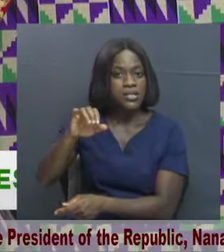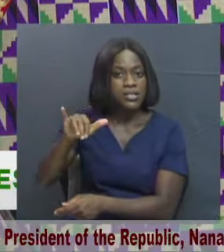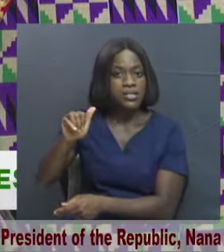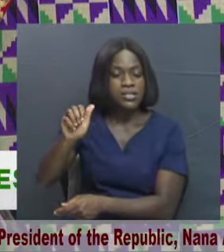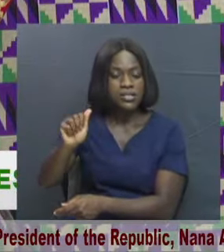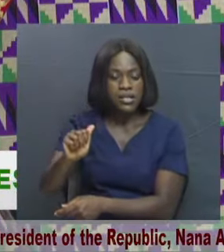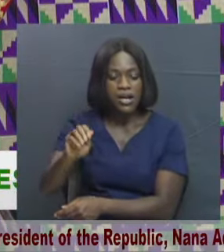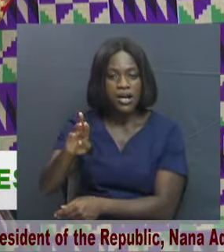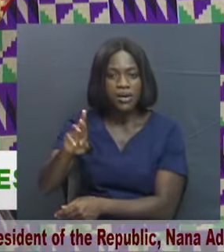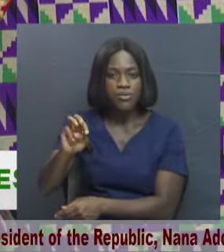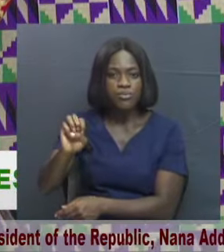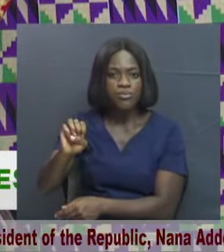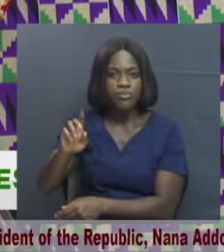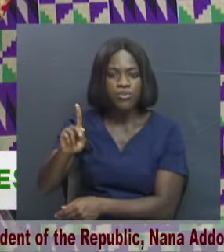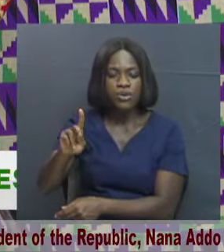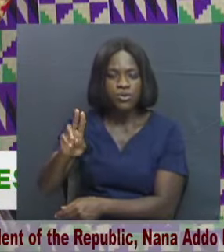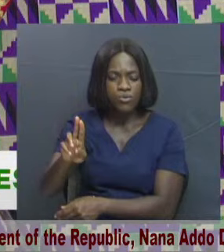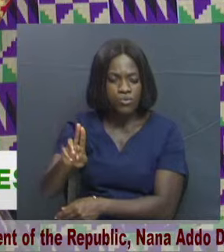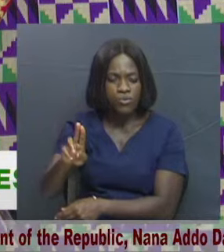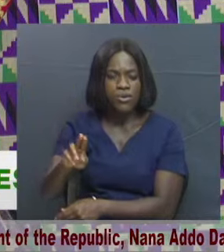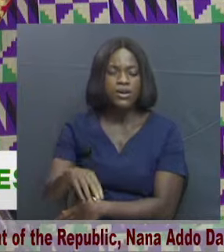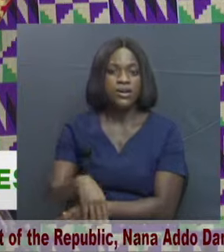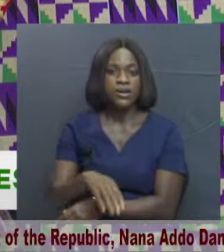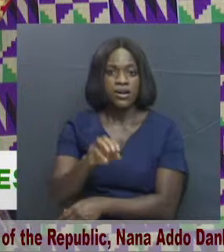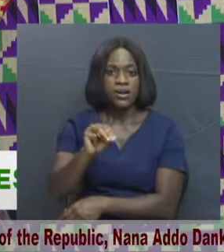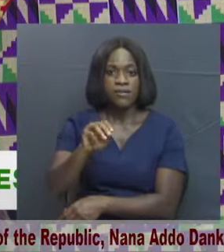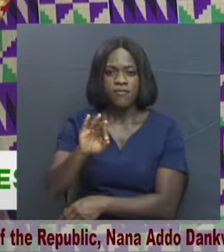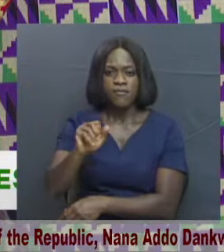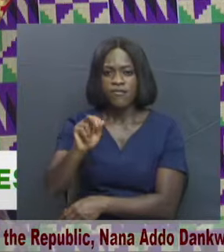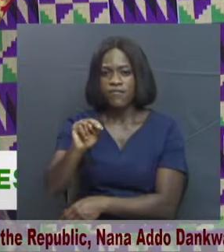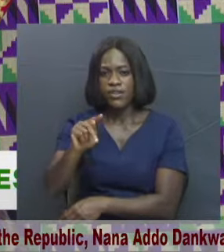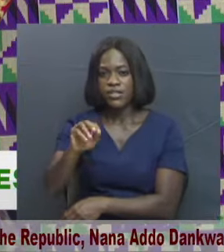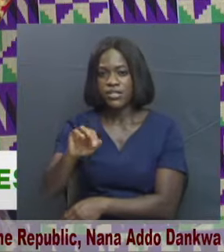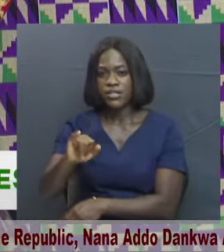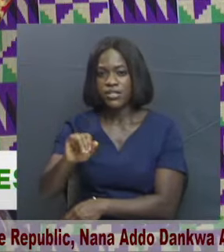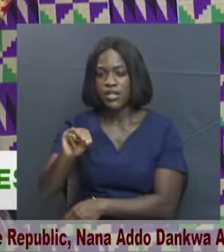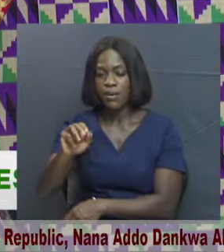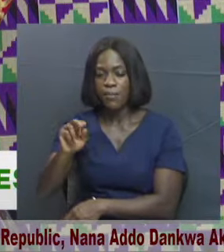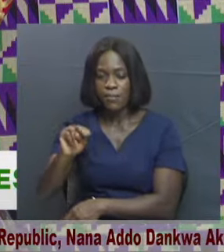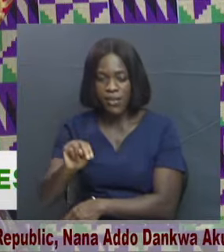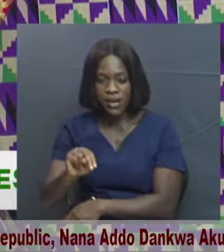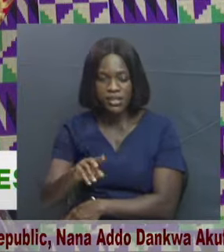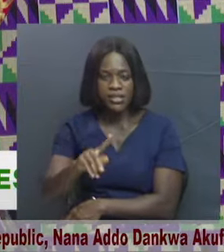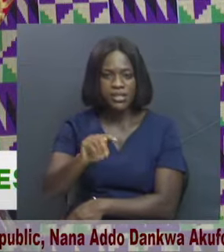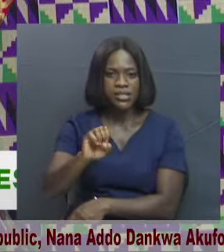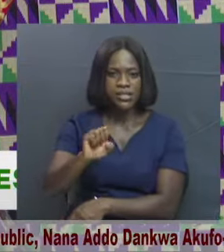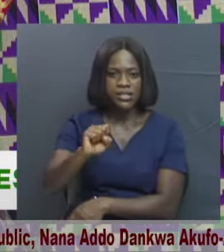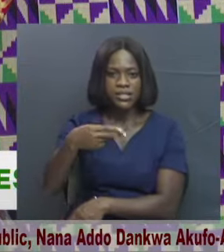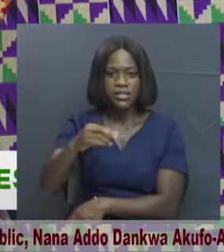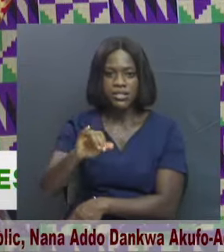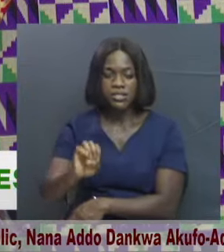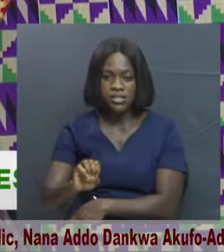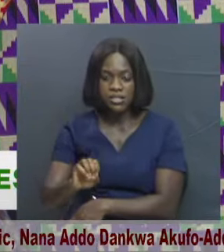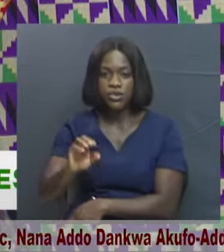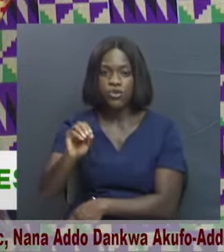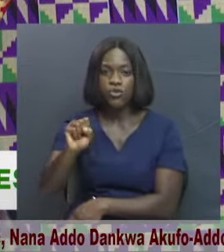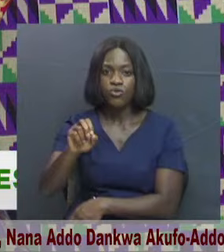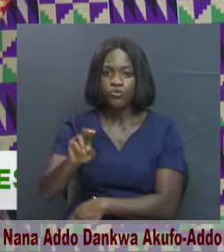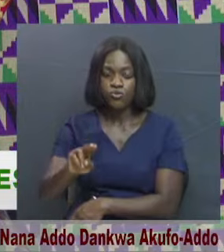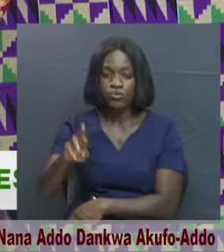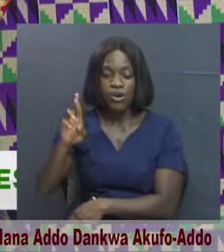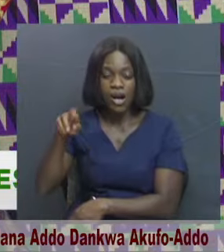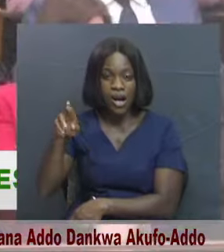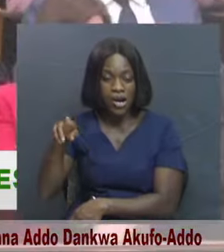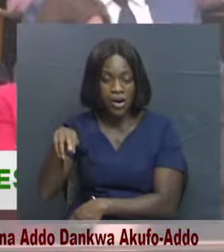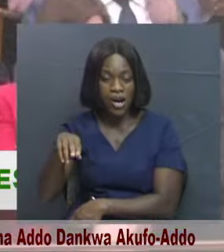wuet and infan man in the central region CI and USU in the greater ACA region